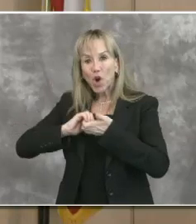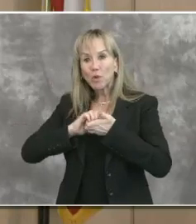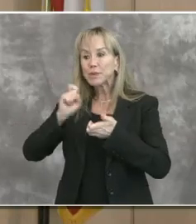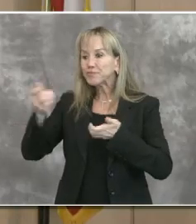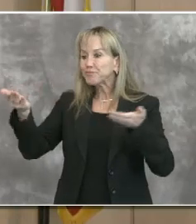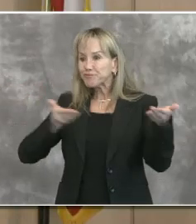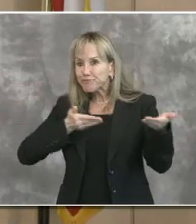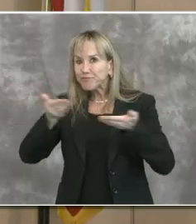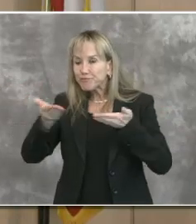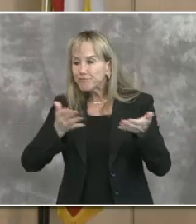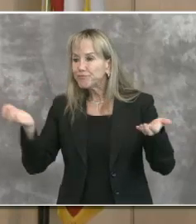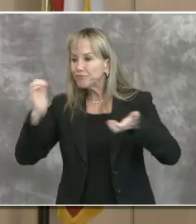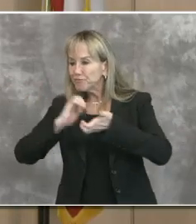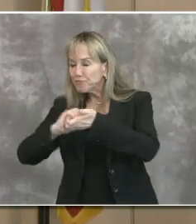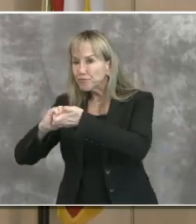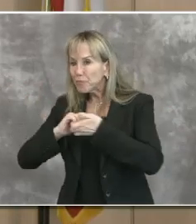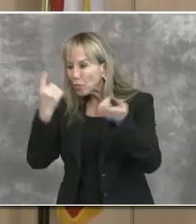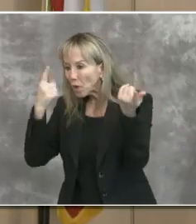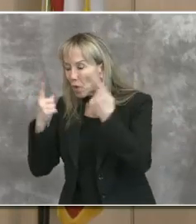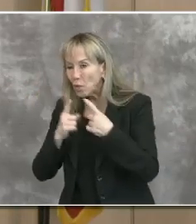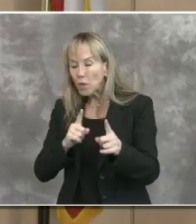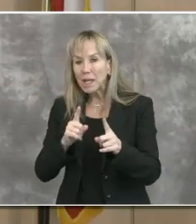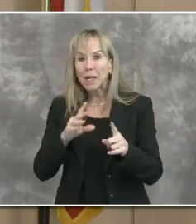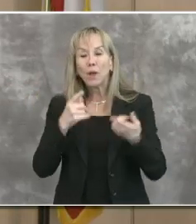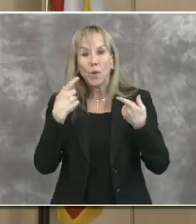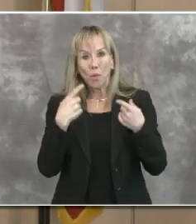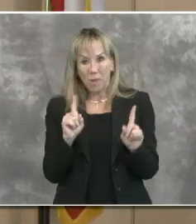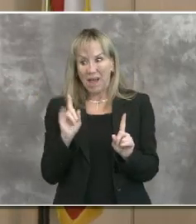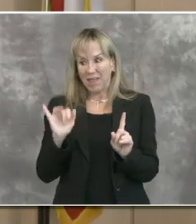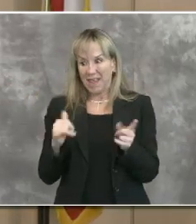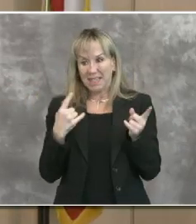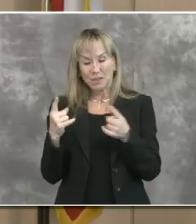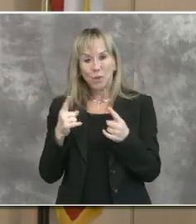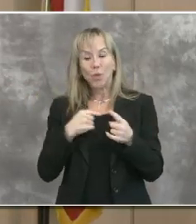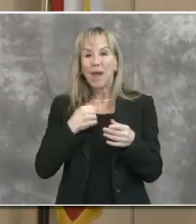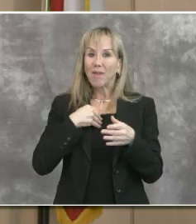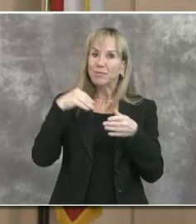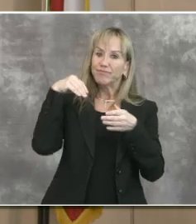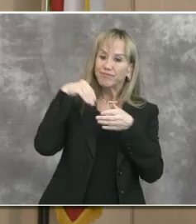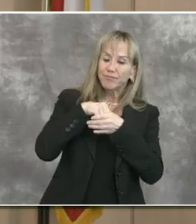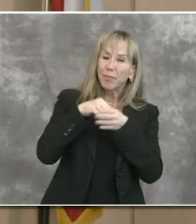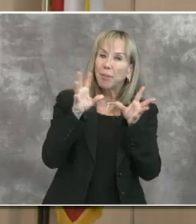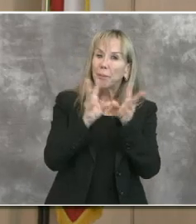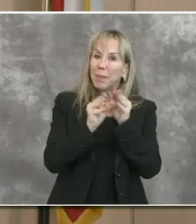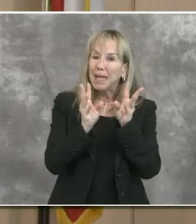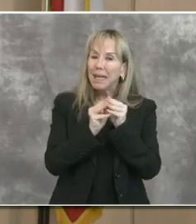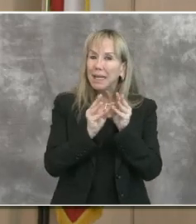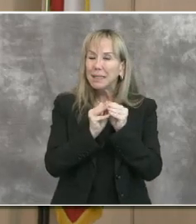the interim, we are having internal meetings to develop or